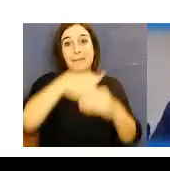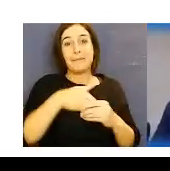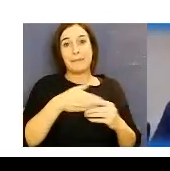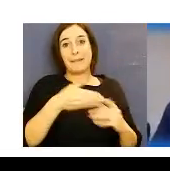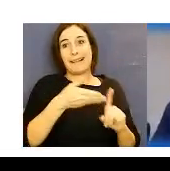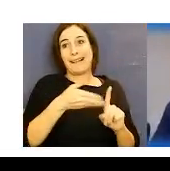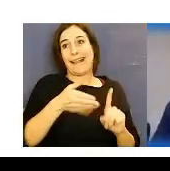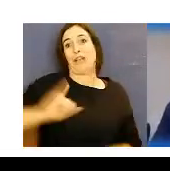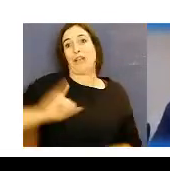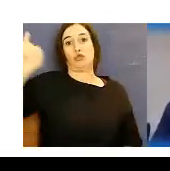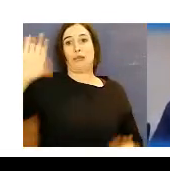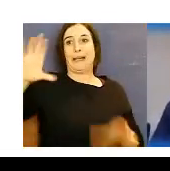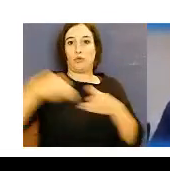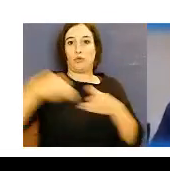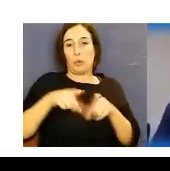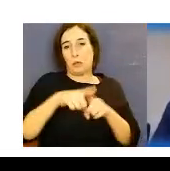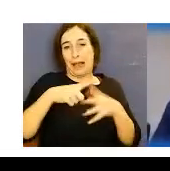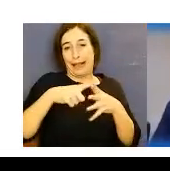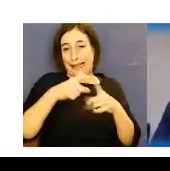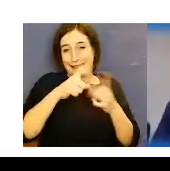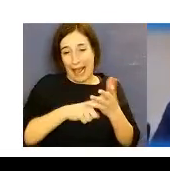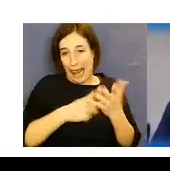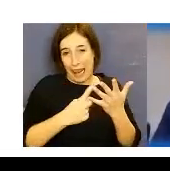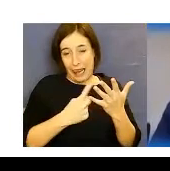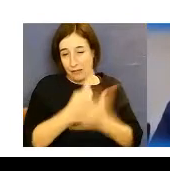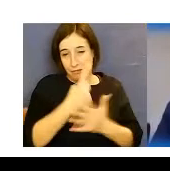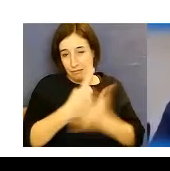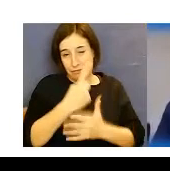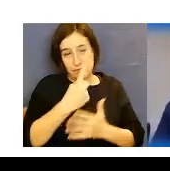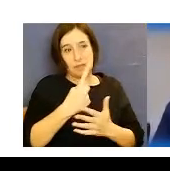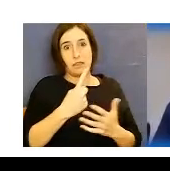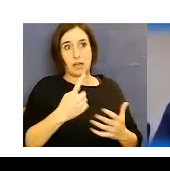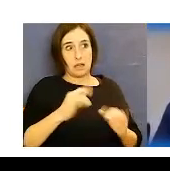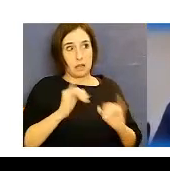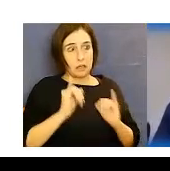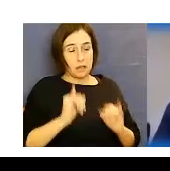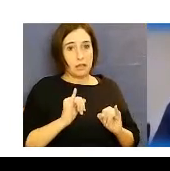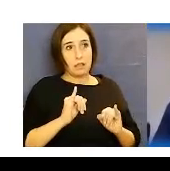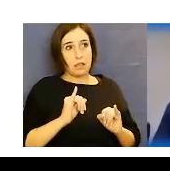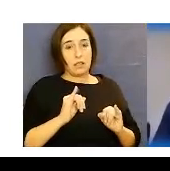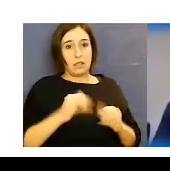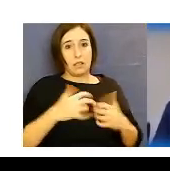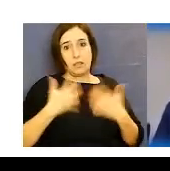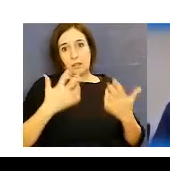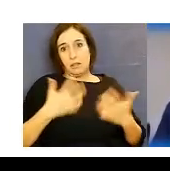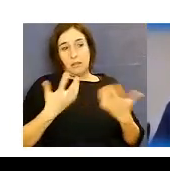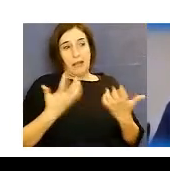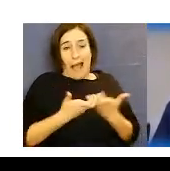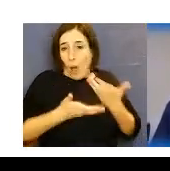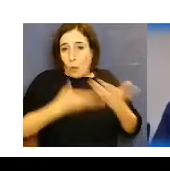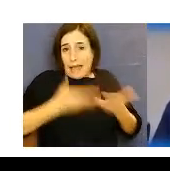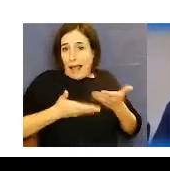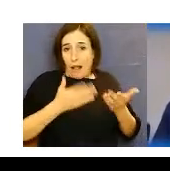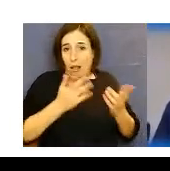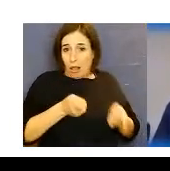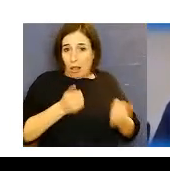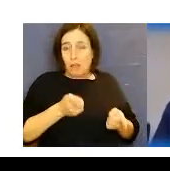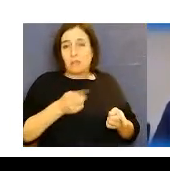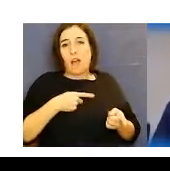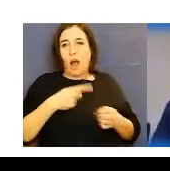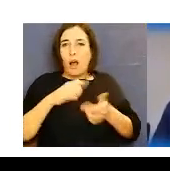major, major problem here. You know, how do we tackle this? So we involved, you know, various partnerships, you know, the police, you know, the NHS, the local authority